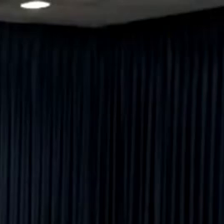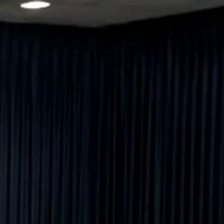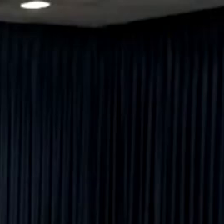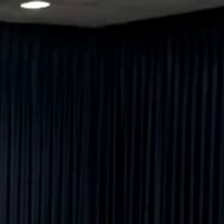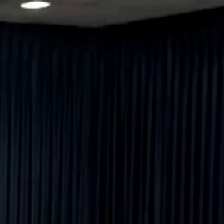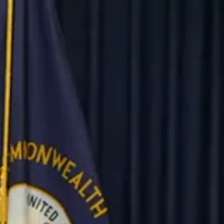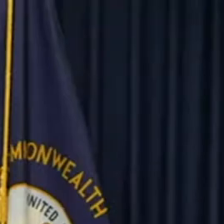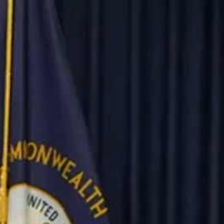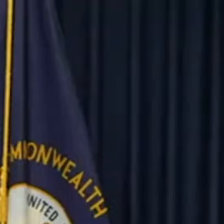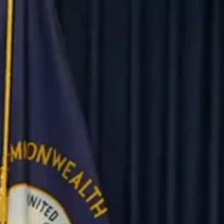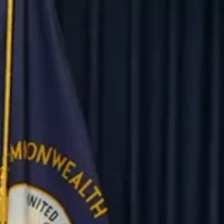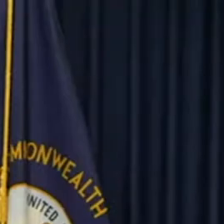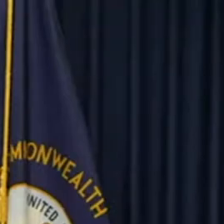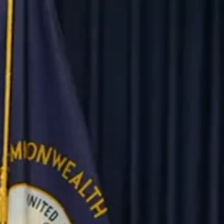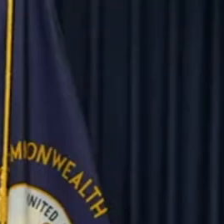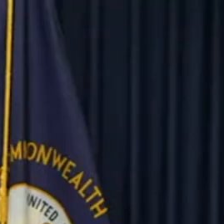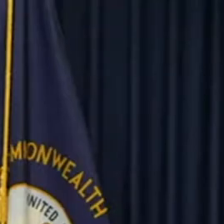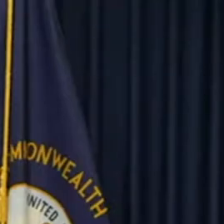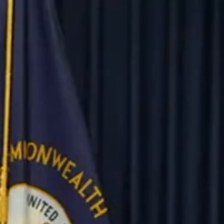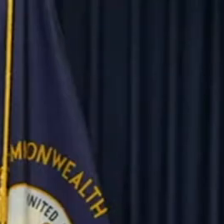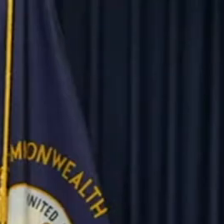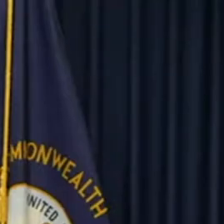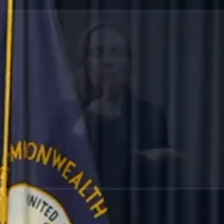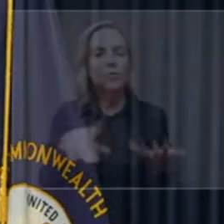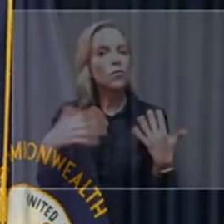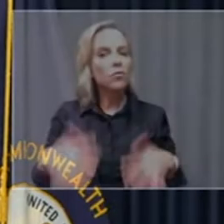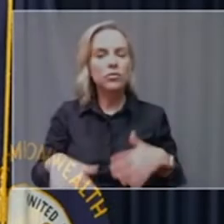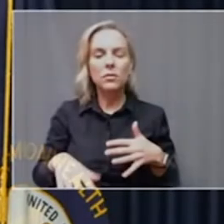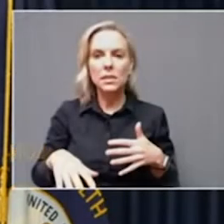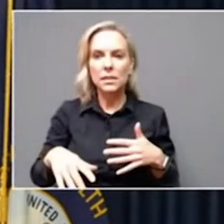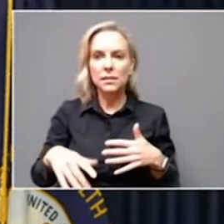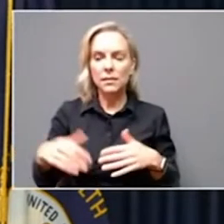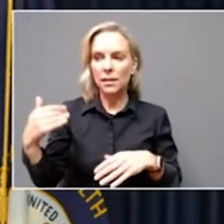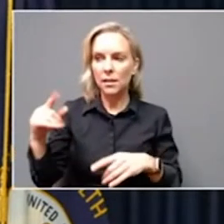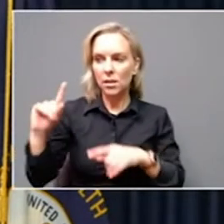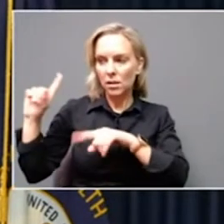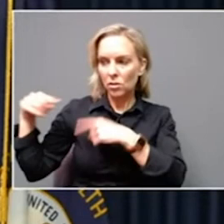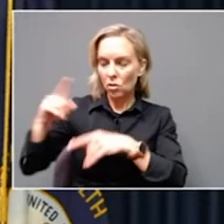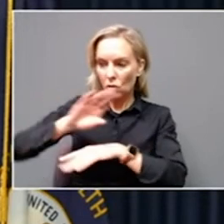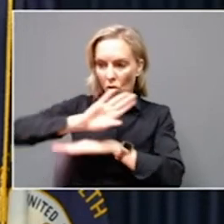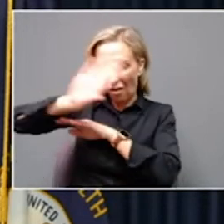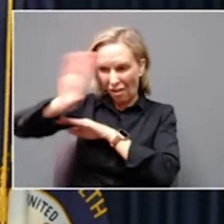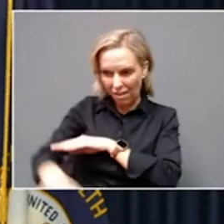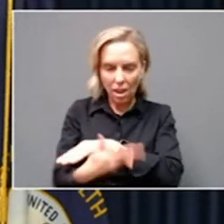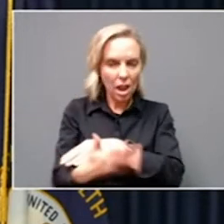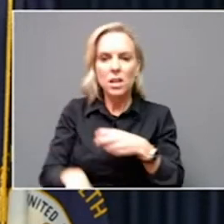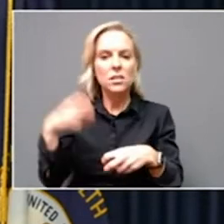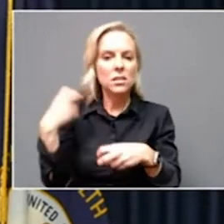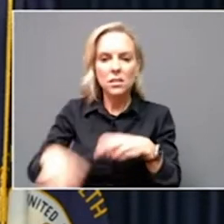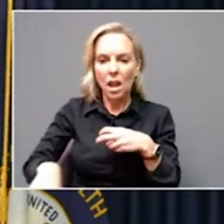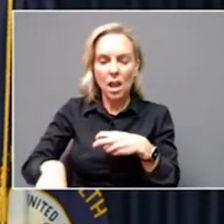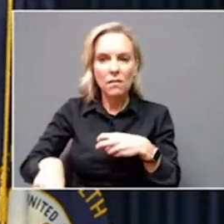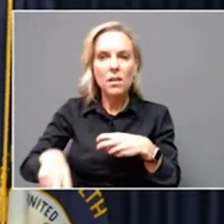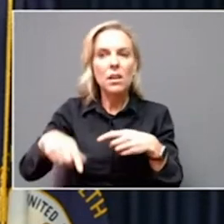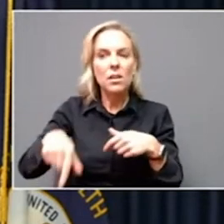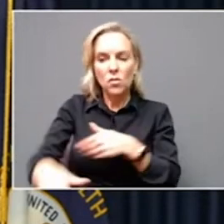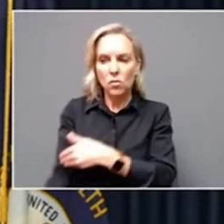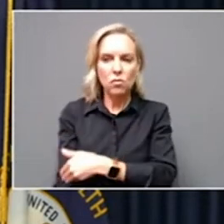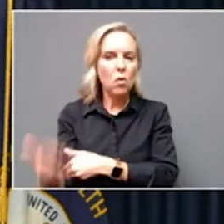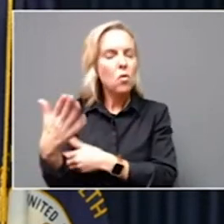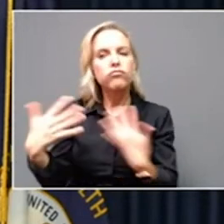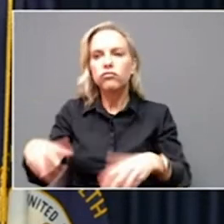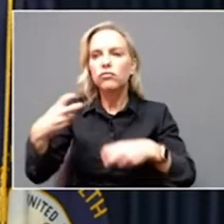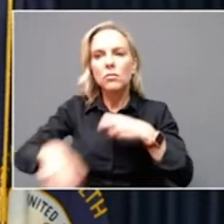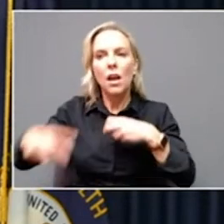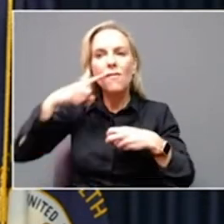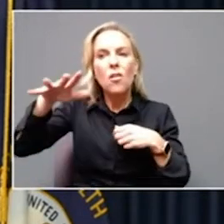It has been a tough night and maybe an even tougher morning for so many